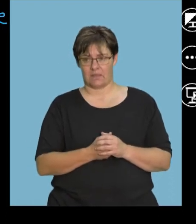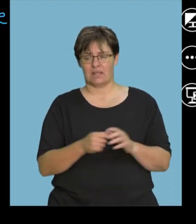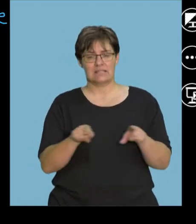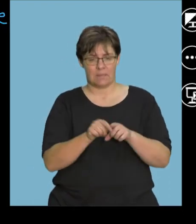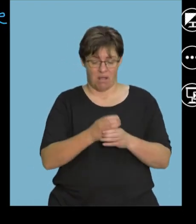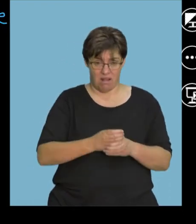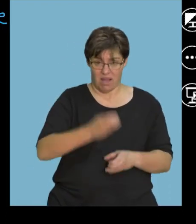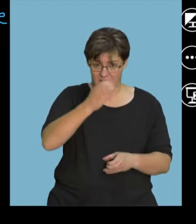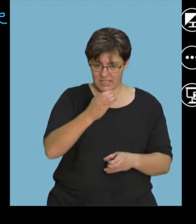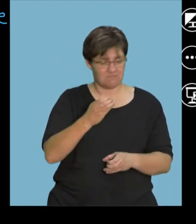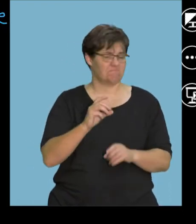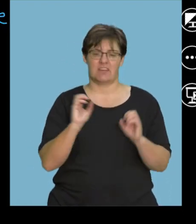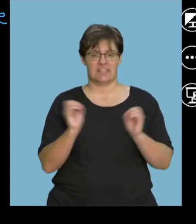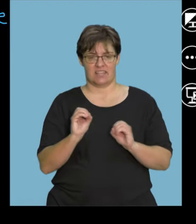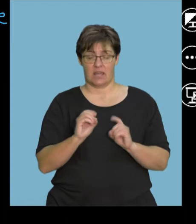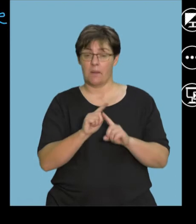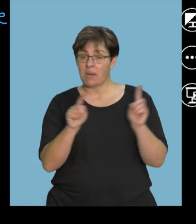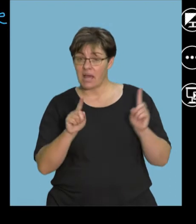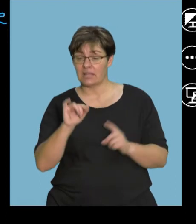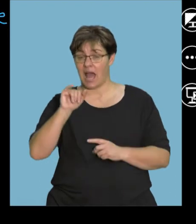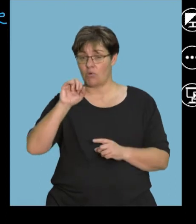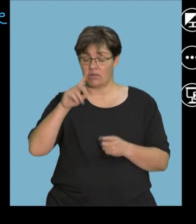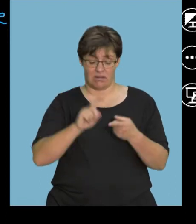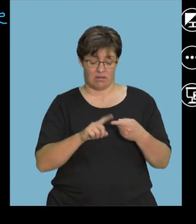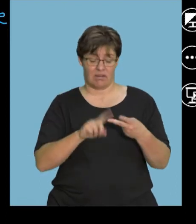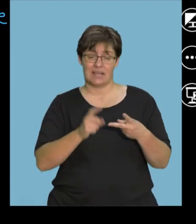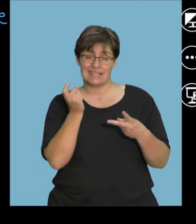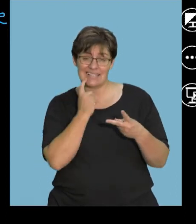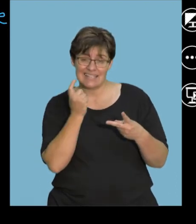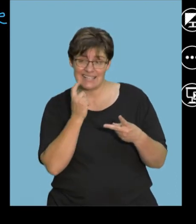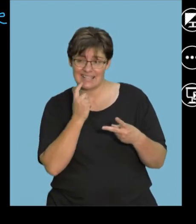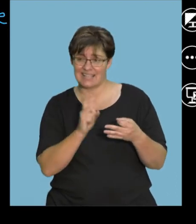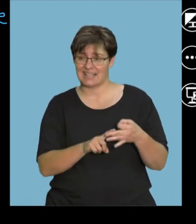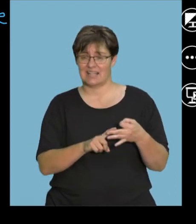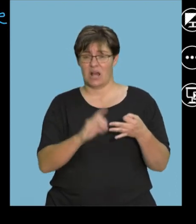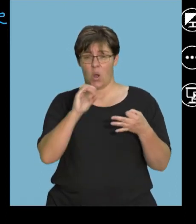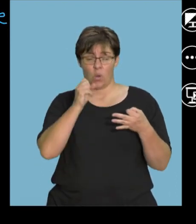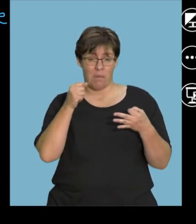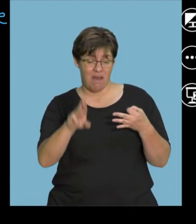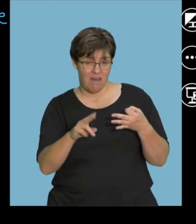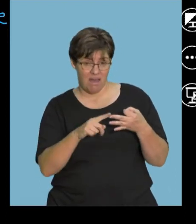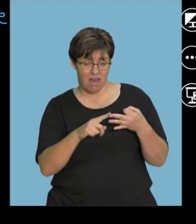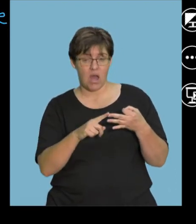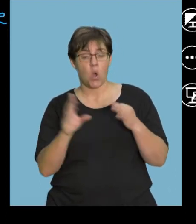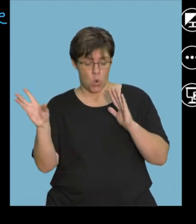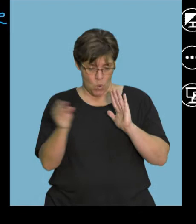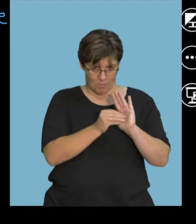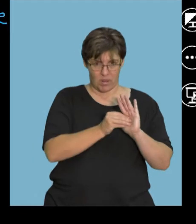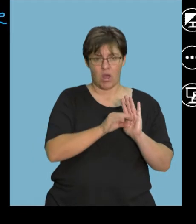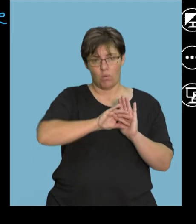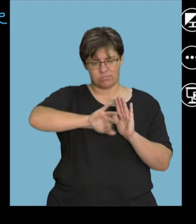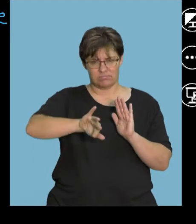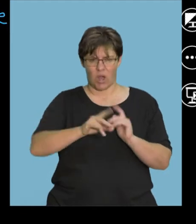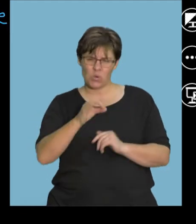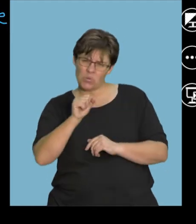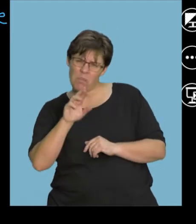on the wood as well as glass. But iron, steel, and they are actually magnetic